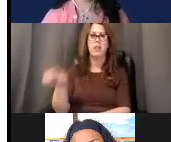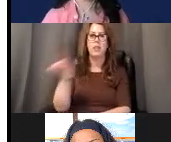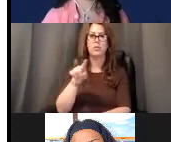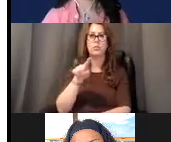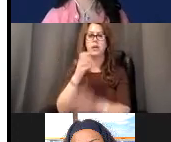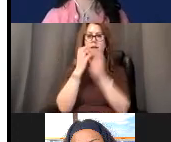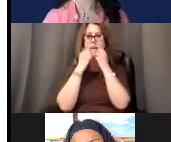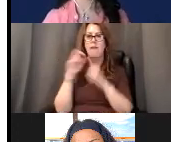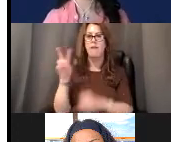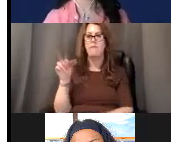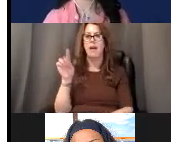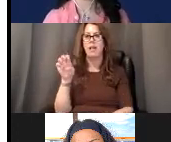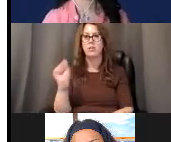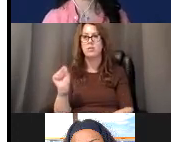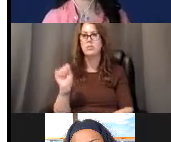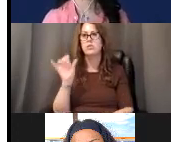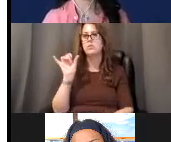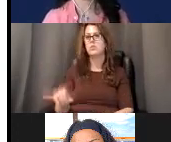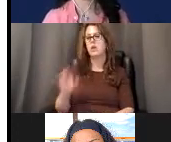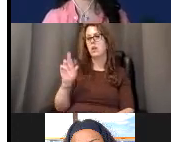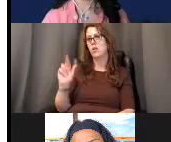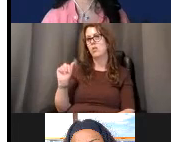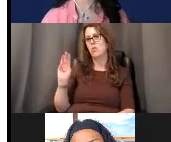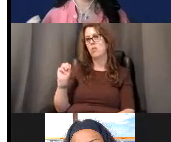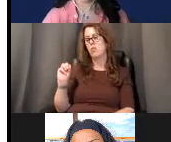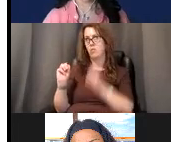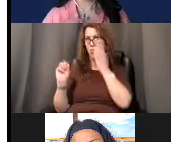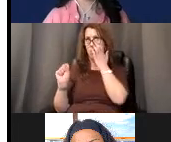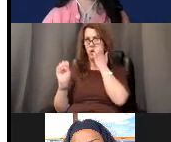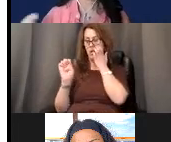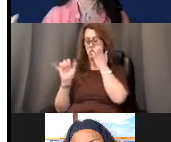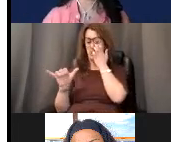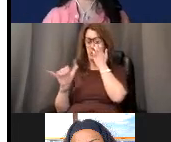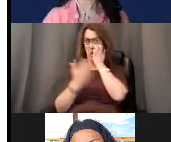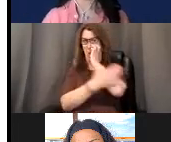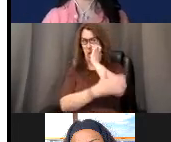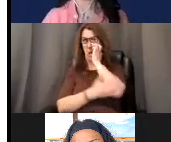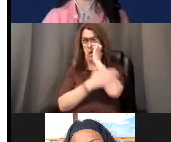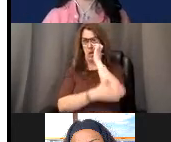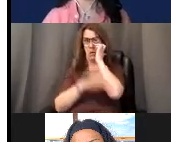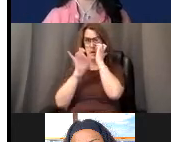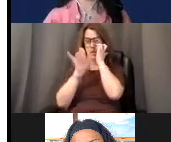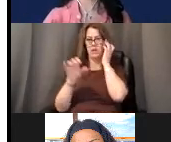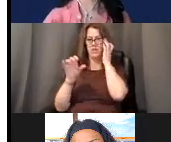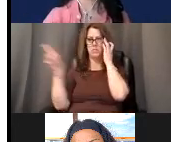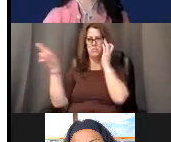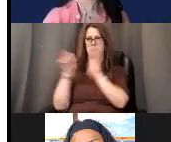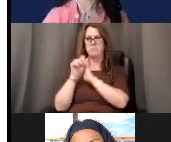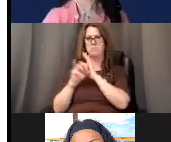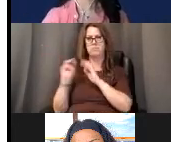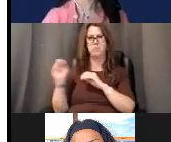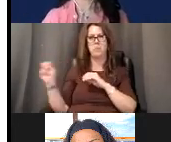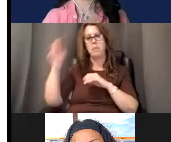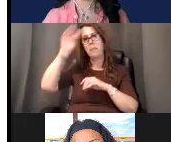seen that before. So the Ramsey County example is such a good one, because the reason they were able to reimagine that mental model